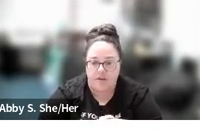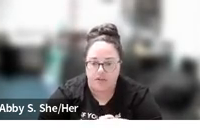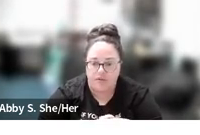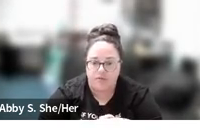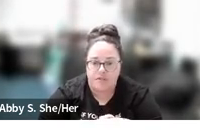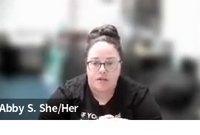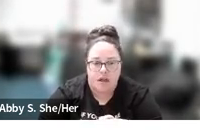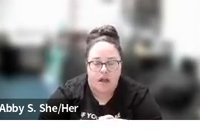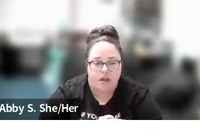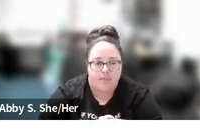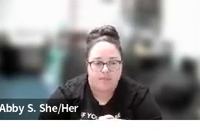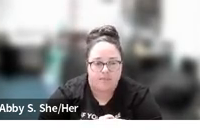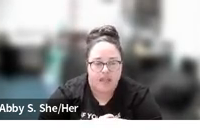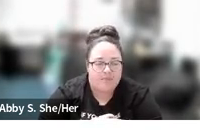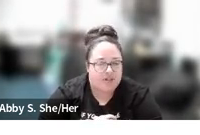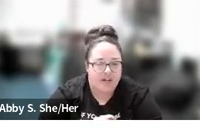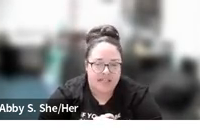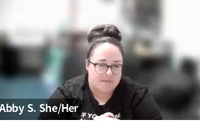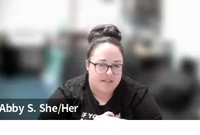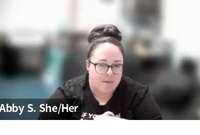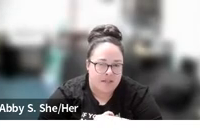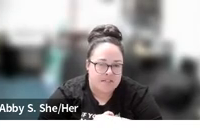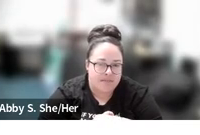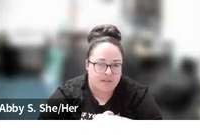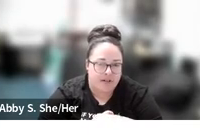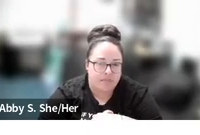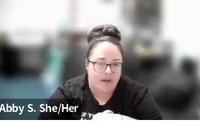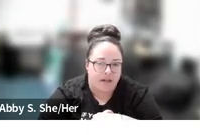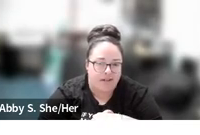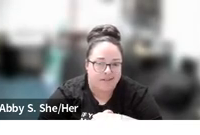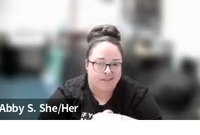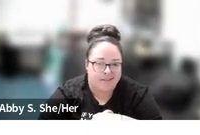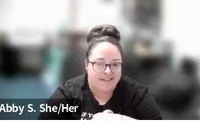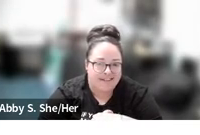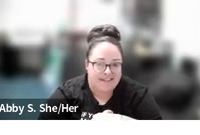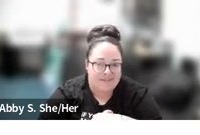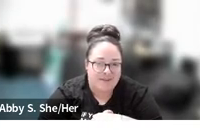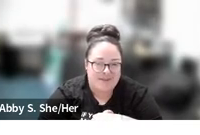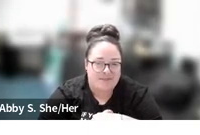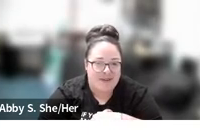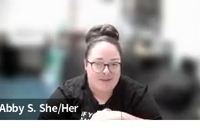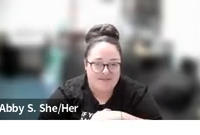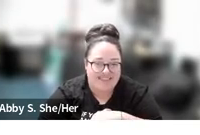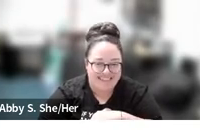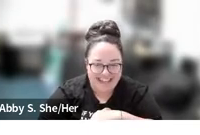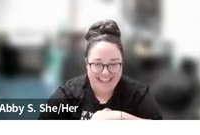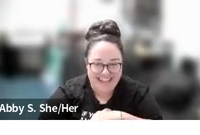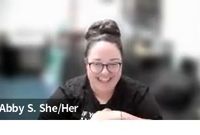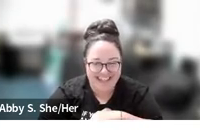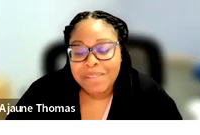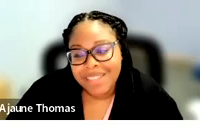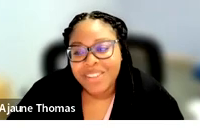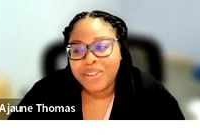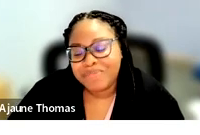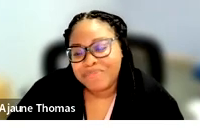there that you can use. I'm sure there has to be something similar, but maybe I'm just being hopeful. Yeah,